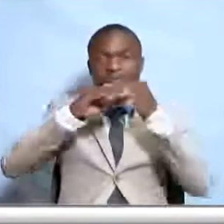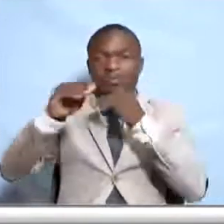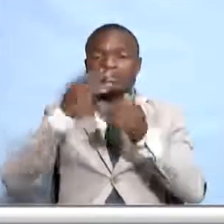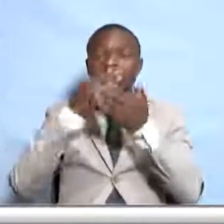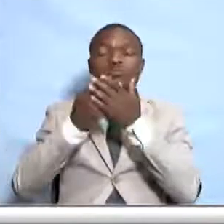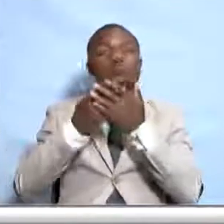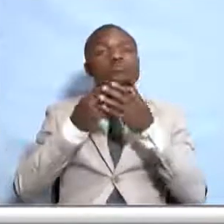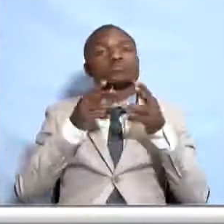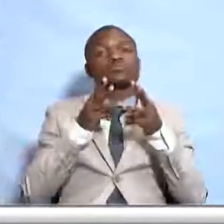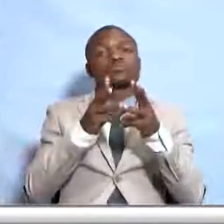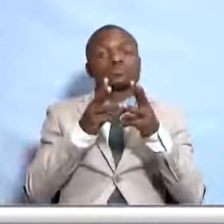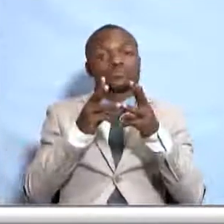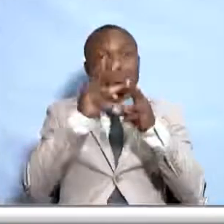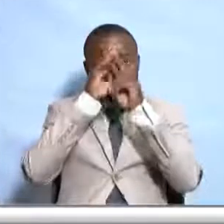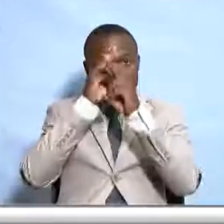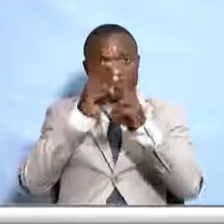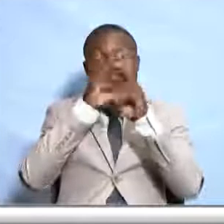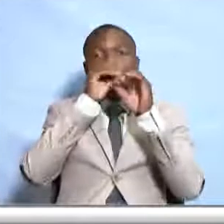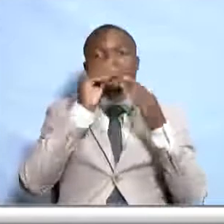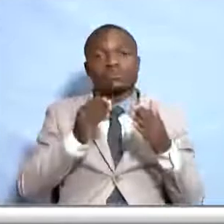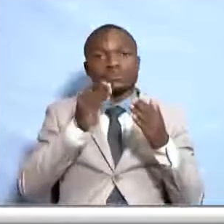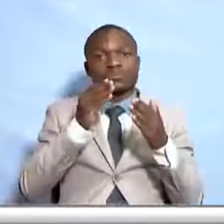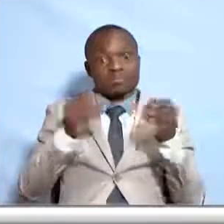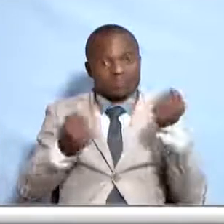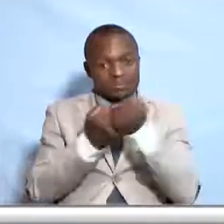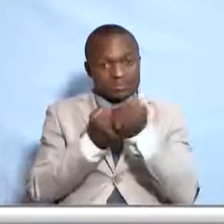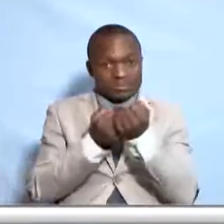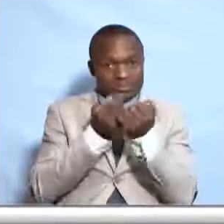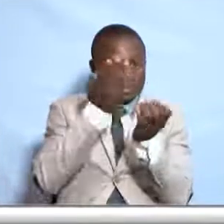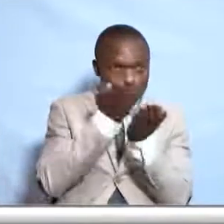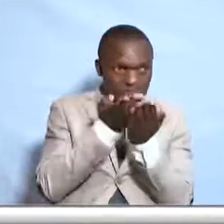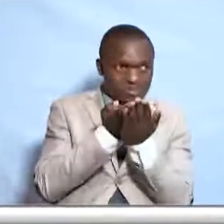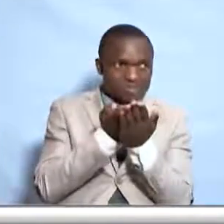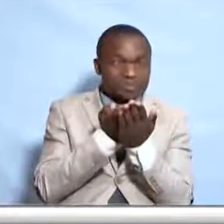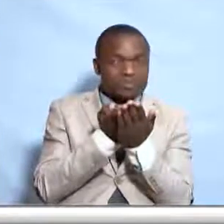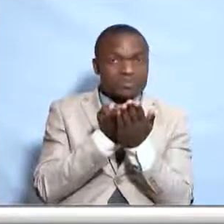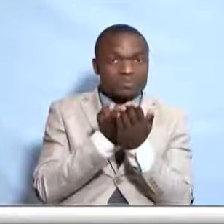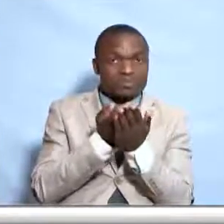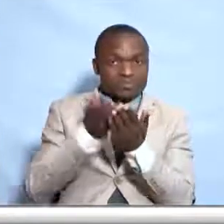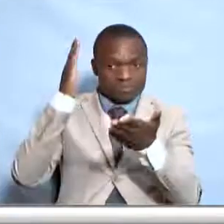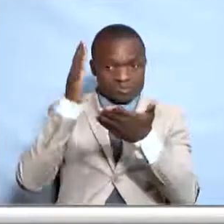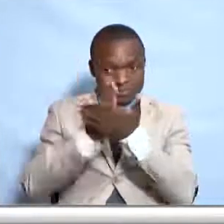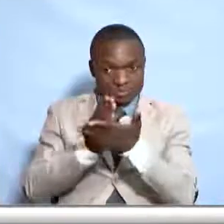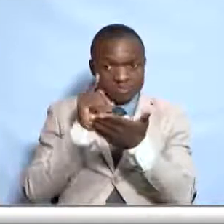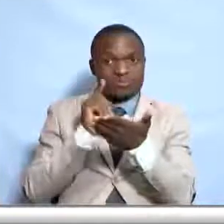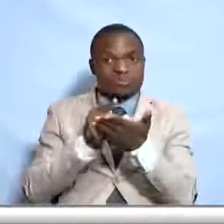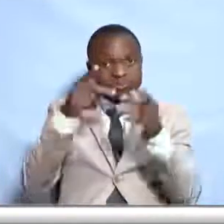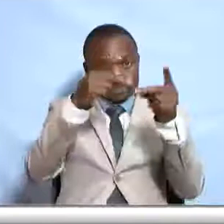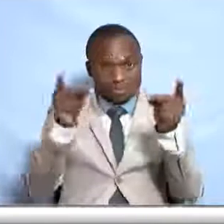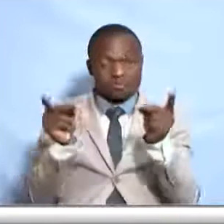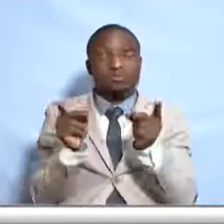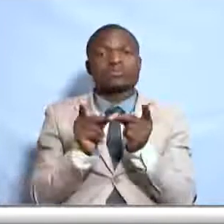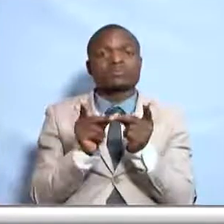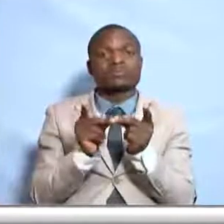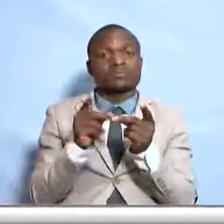manner. Mr. Speaker, I support the proposal that we abolish this position and